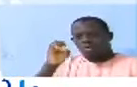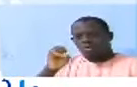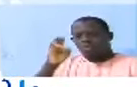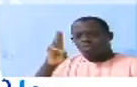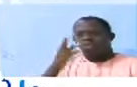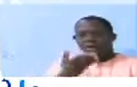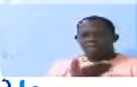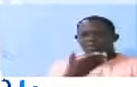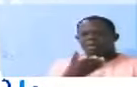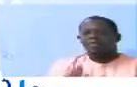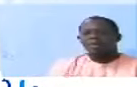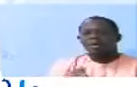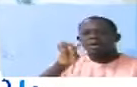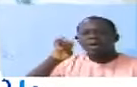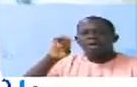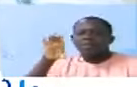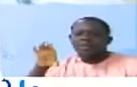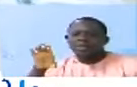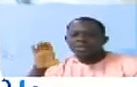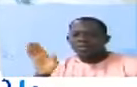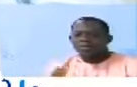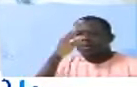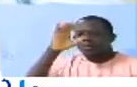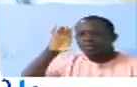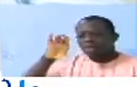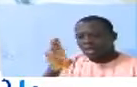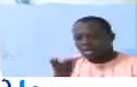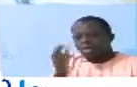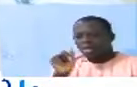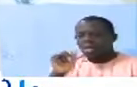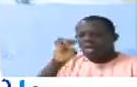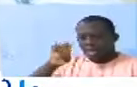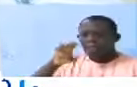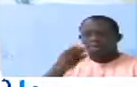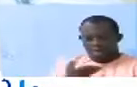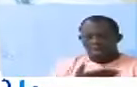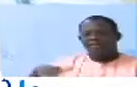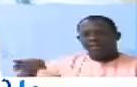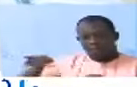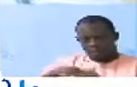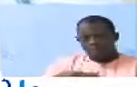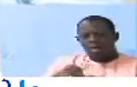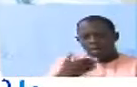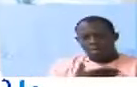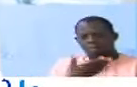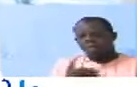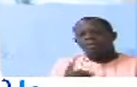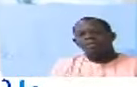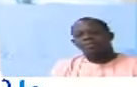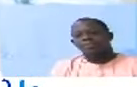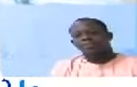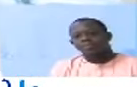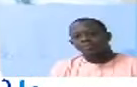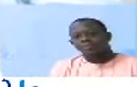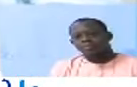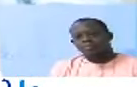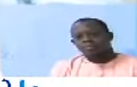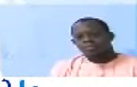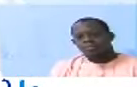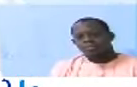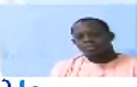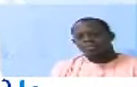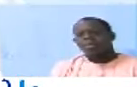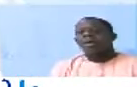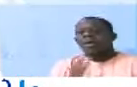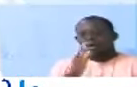MC Cham. MC Cham. And MC Cham. And also MC Cham. What on to put a year for by another old